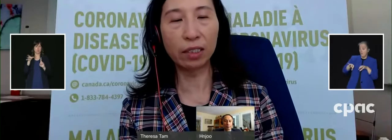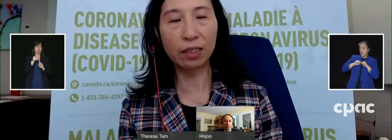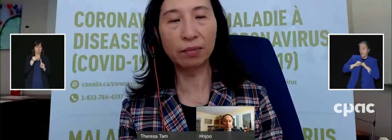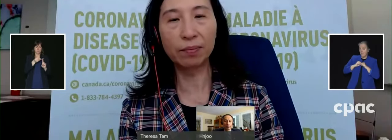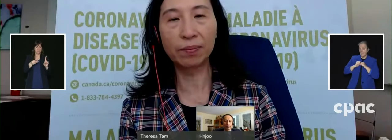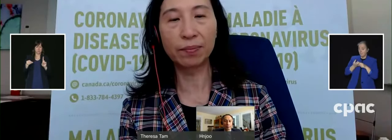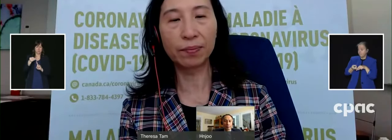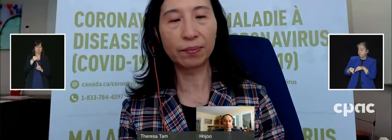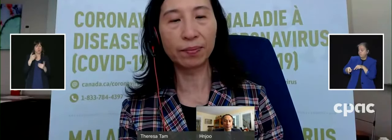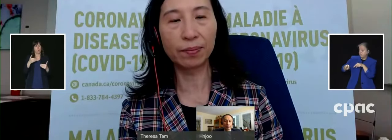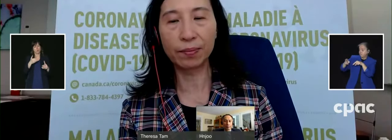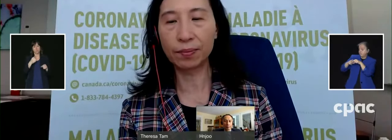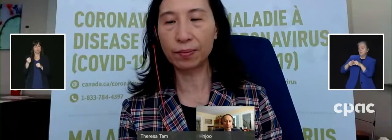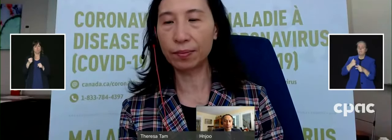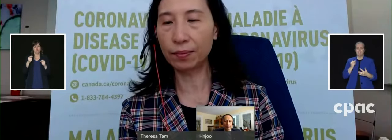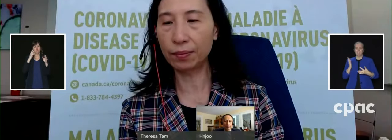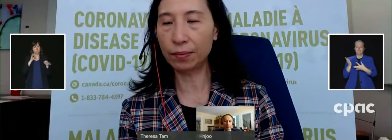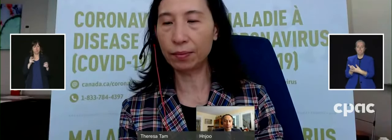those variants.